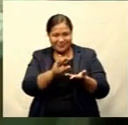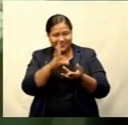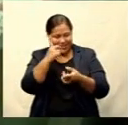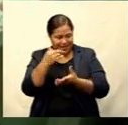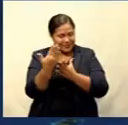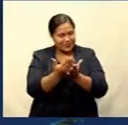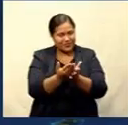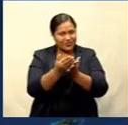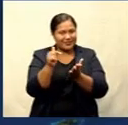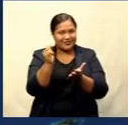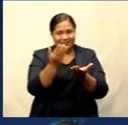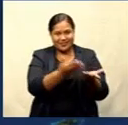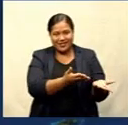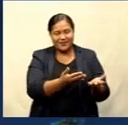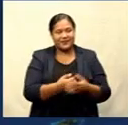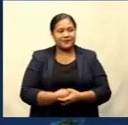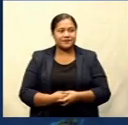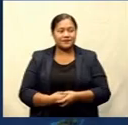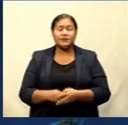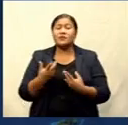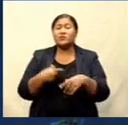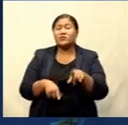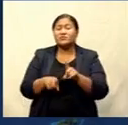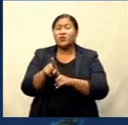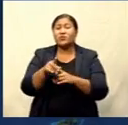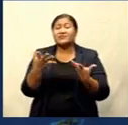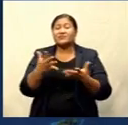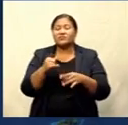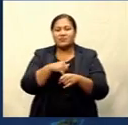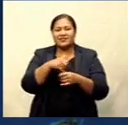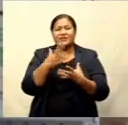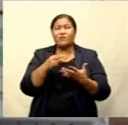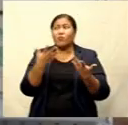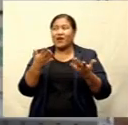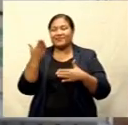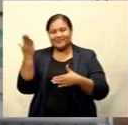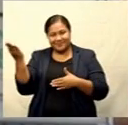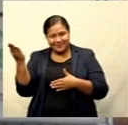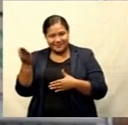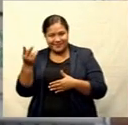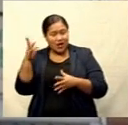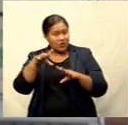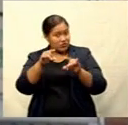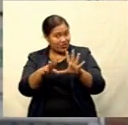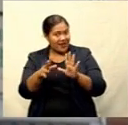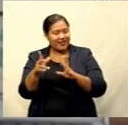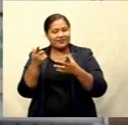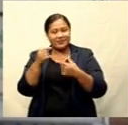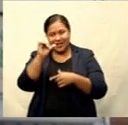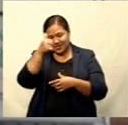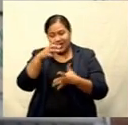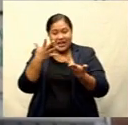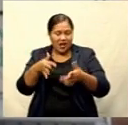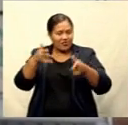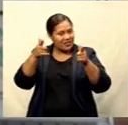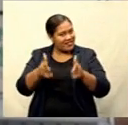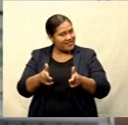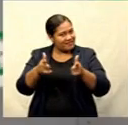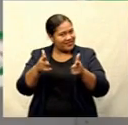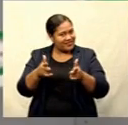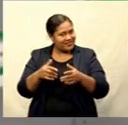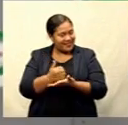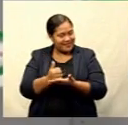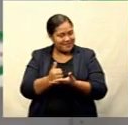out. And this is where we get most of our drugs from, so they do limit how much they export, and that does affect us as